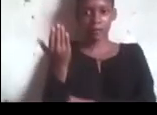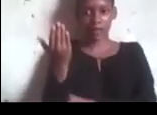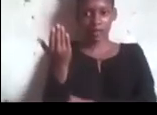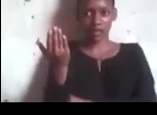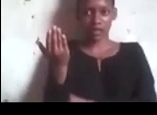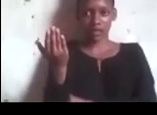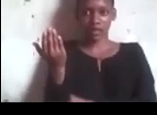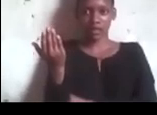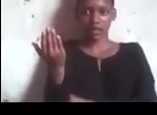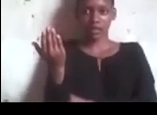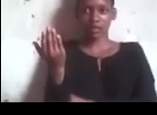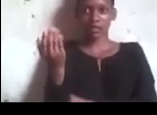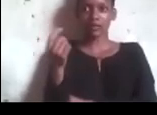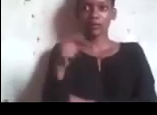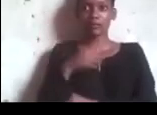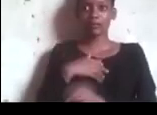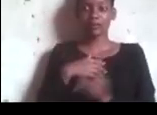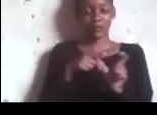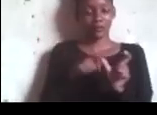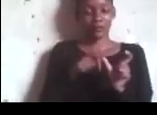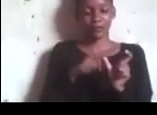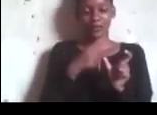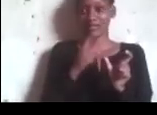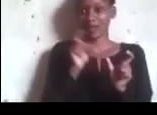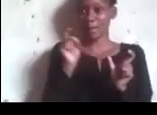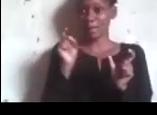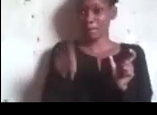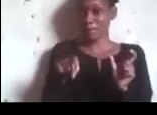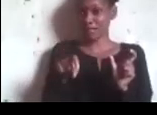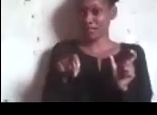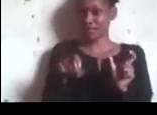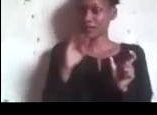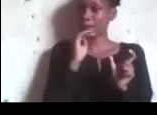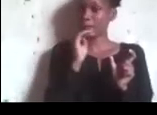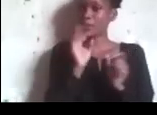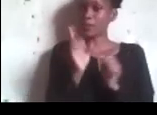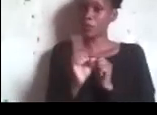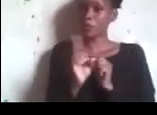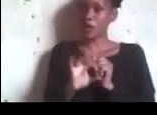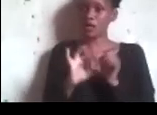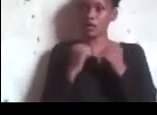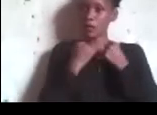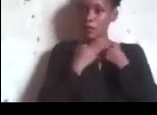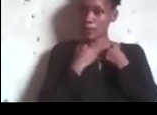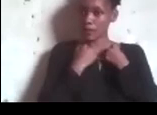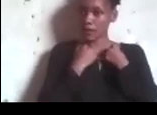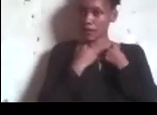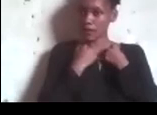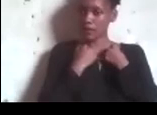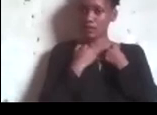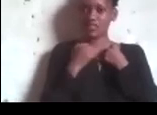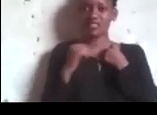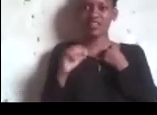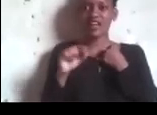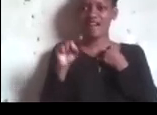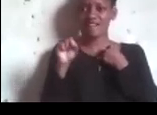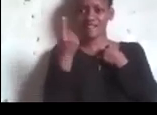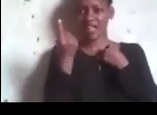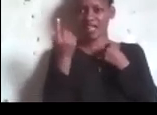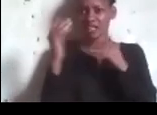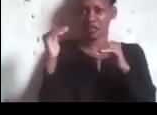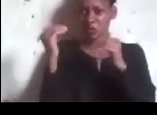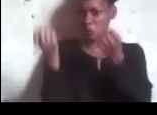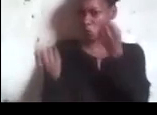there in that act that says must, it indicates that the parents may not approach the court first before